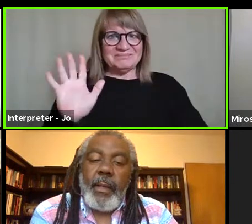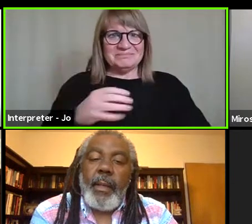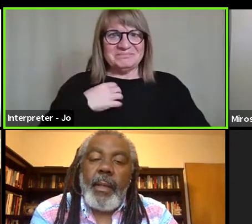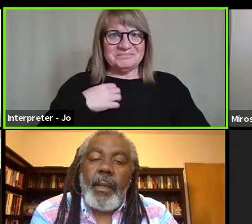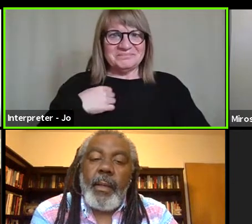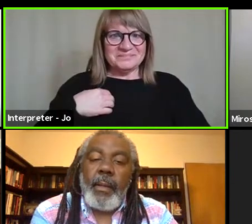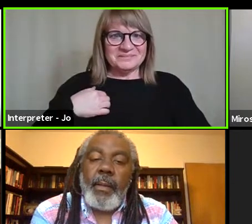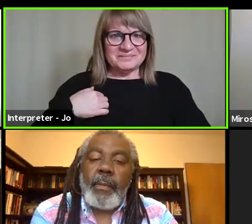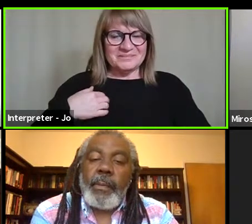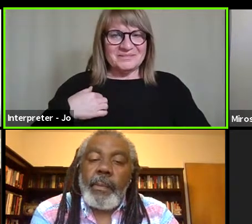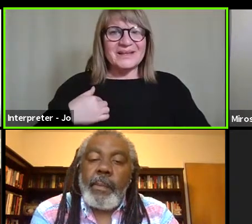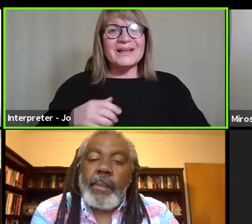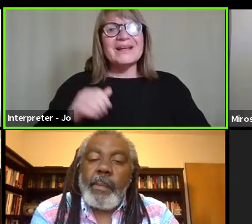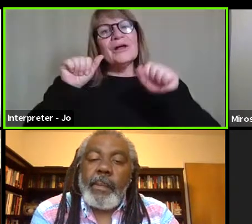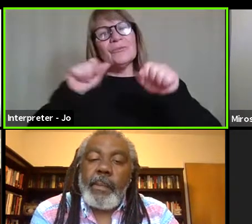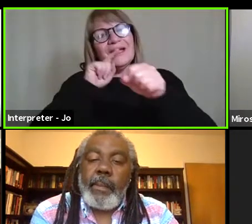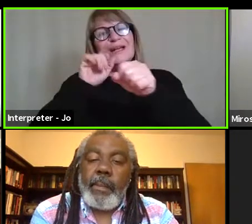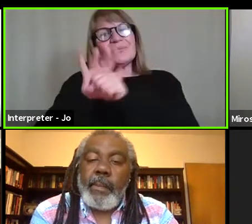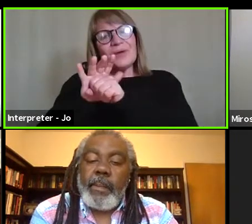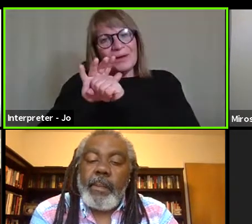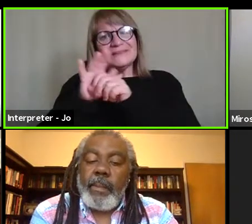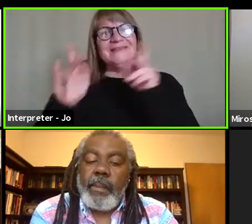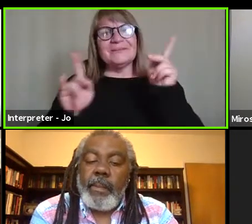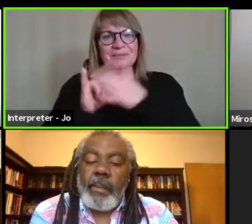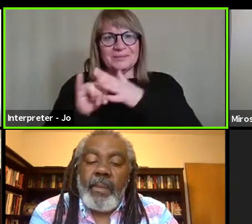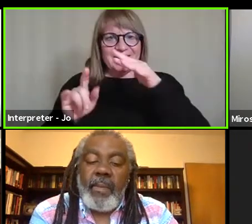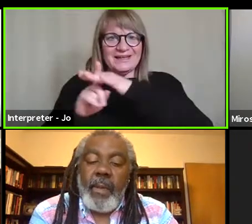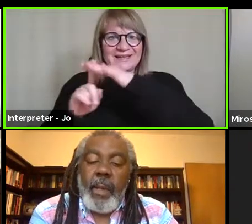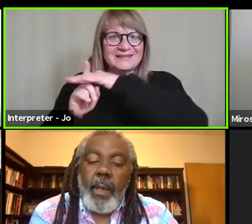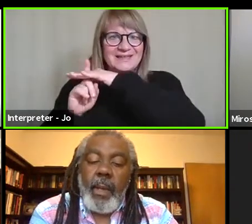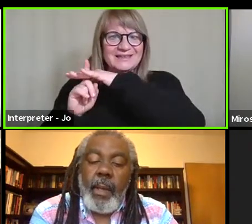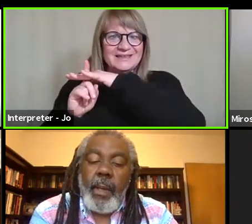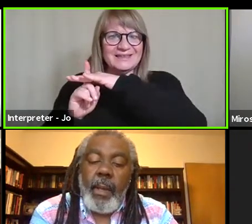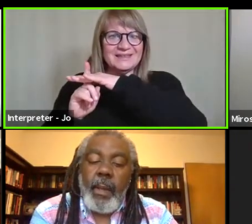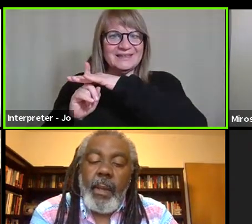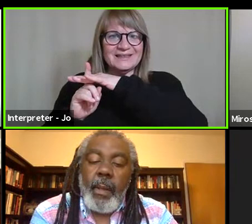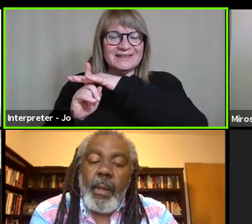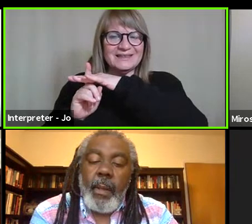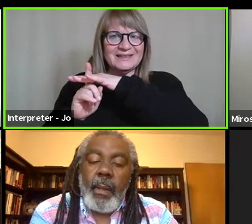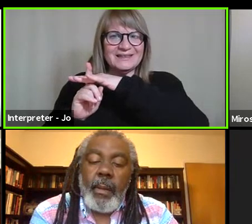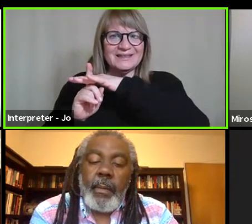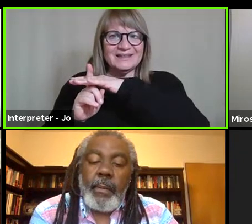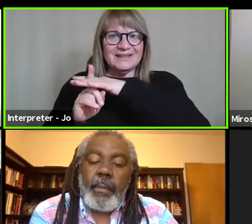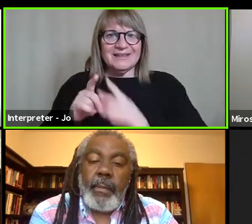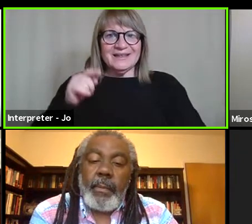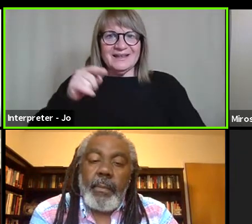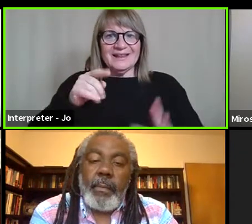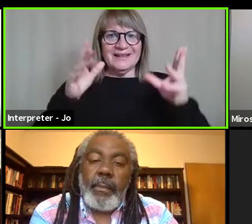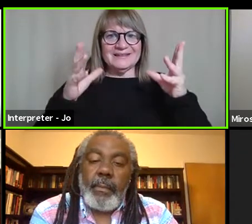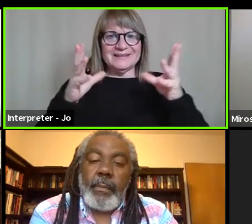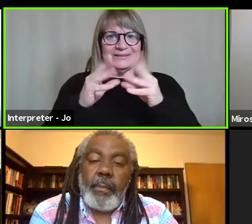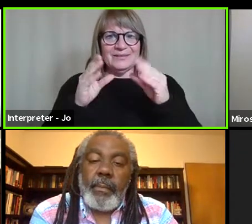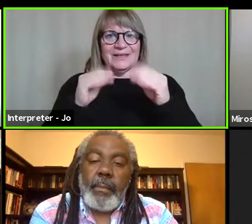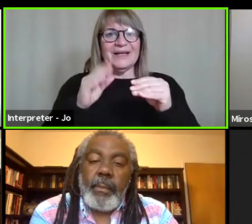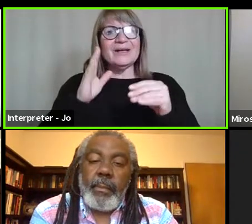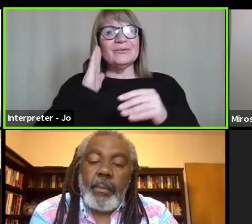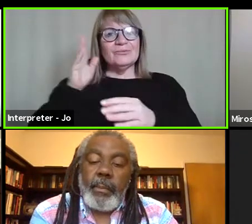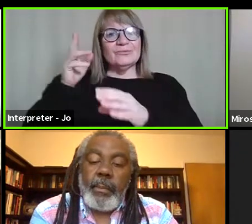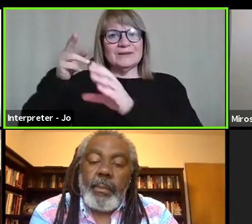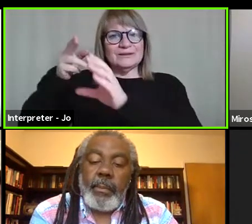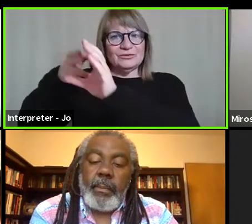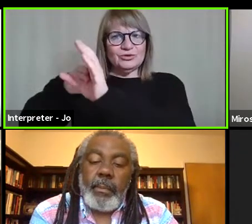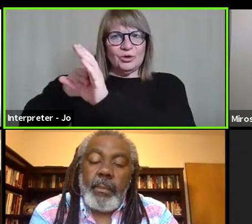well we can promise that the people who attended uh this will will be part of